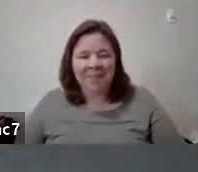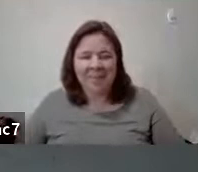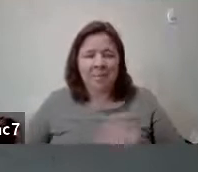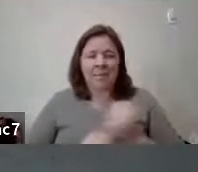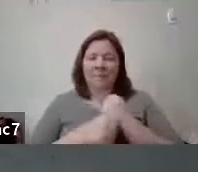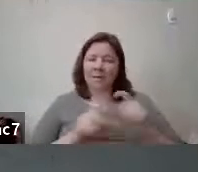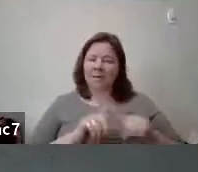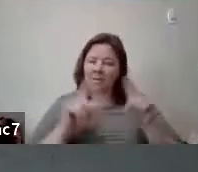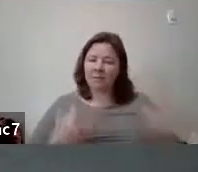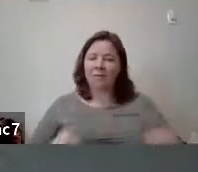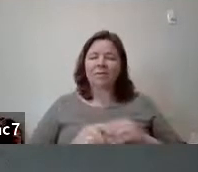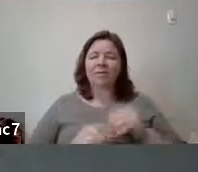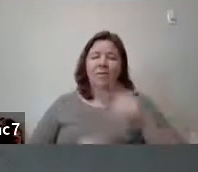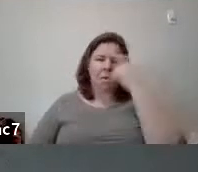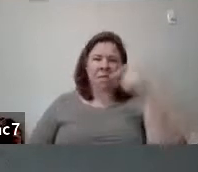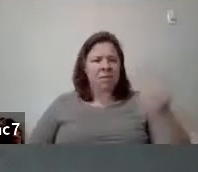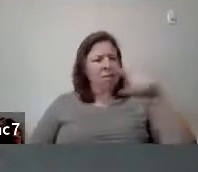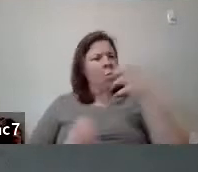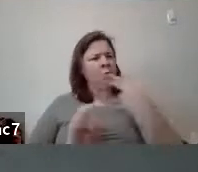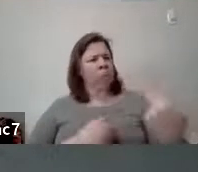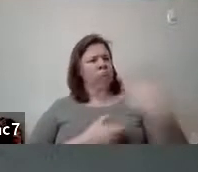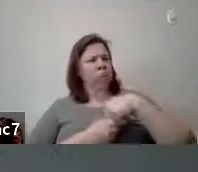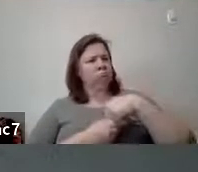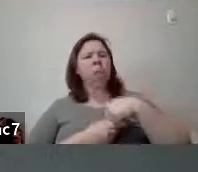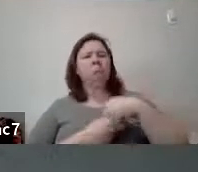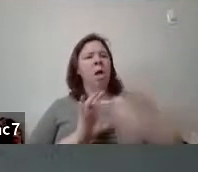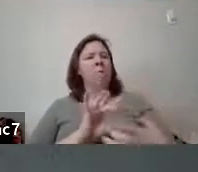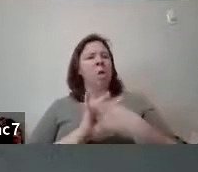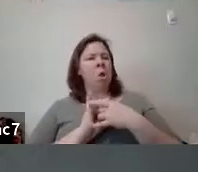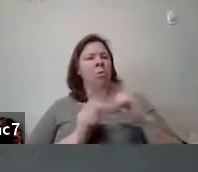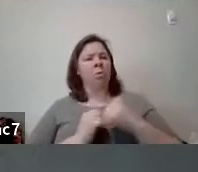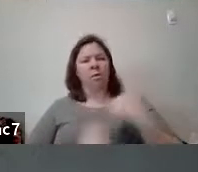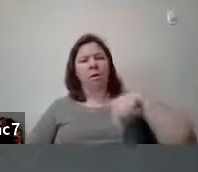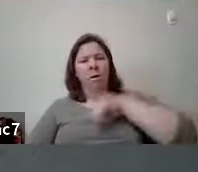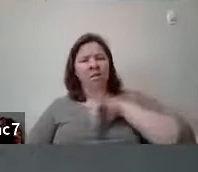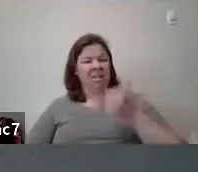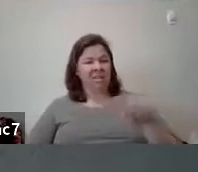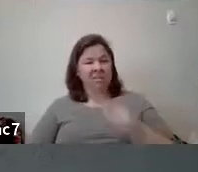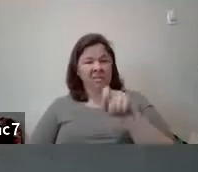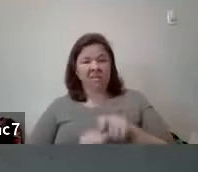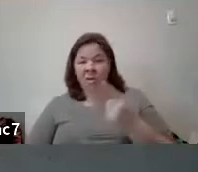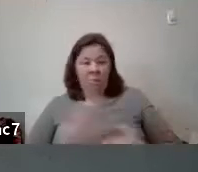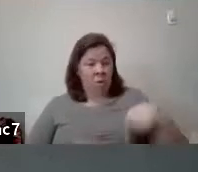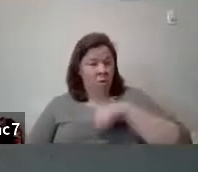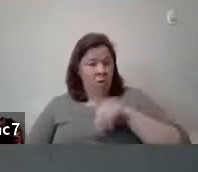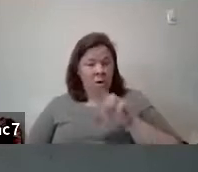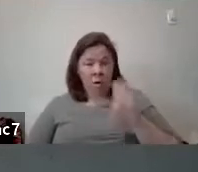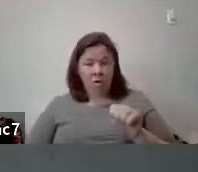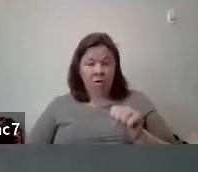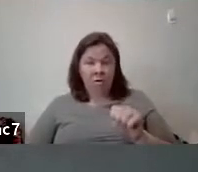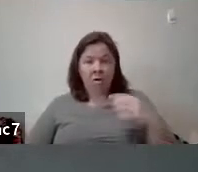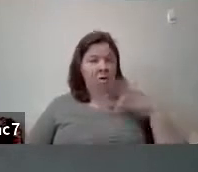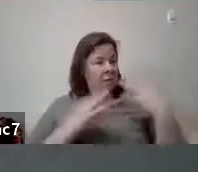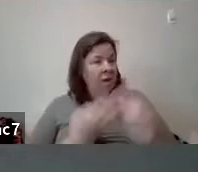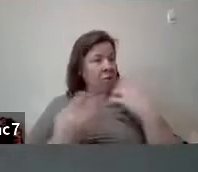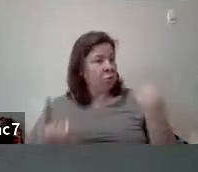because they want to feel like they also belong, and that's exactly what we are. We're a family. We will do whatever